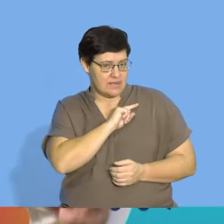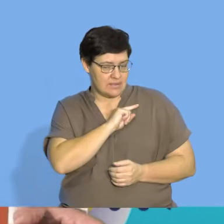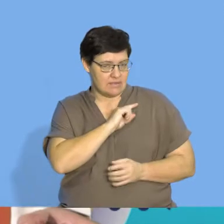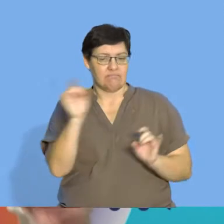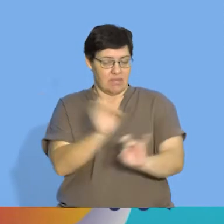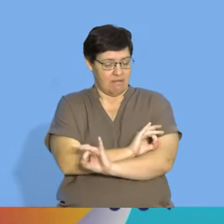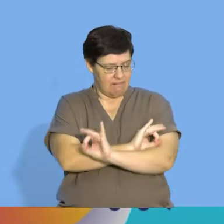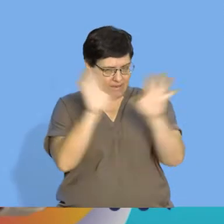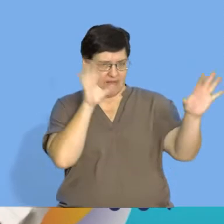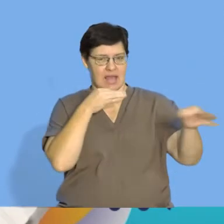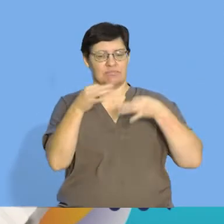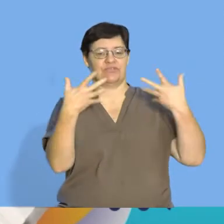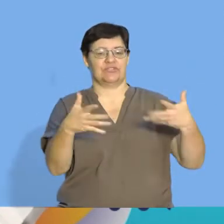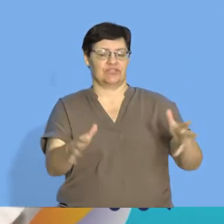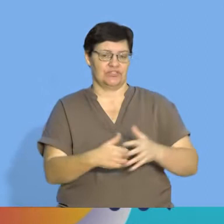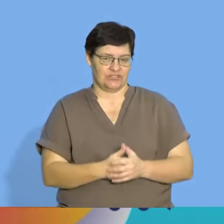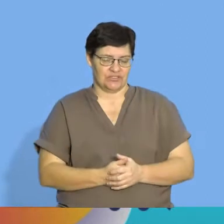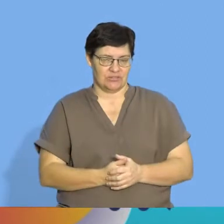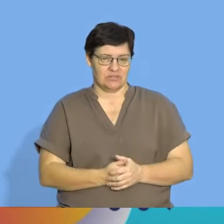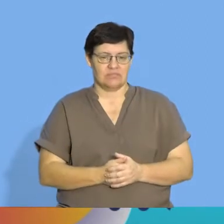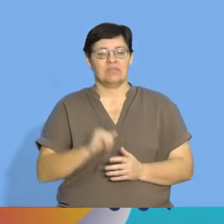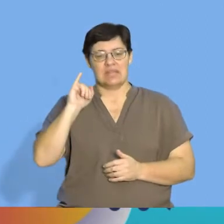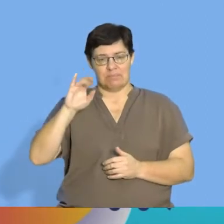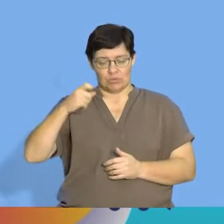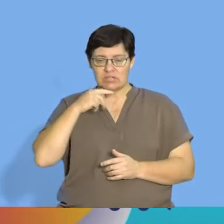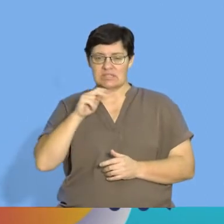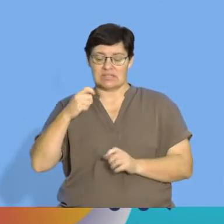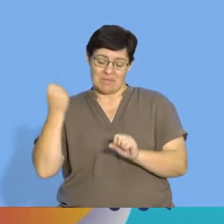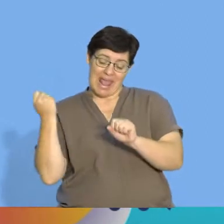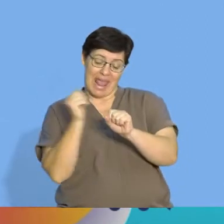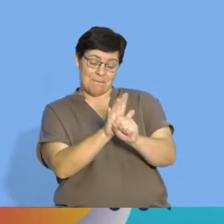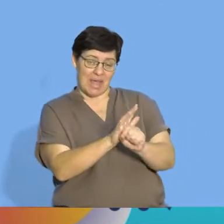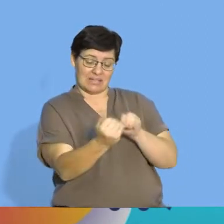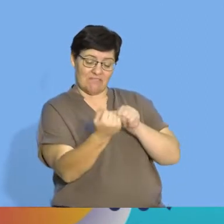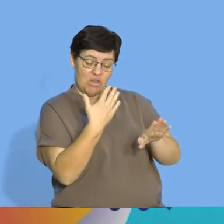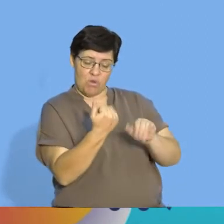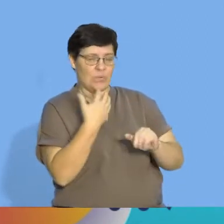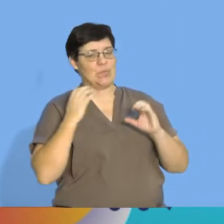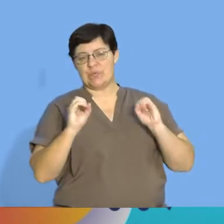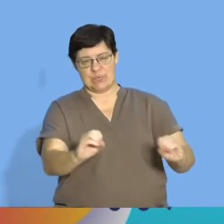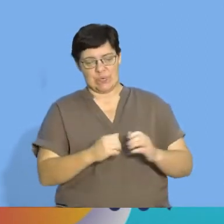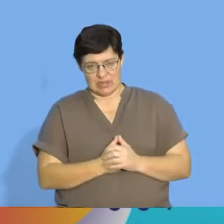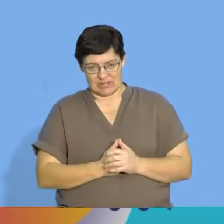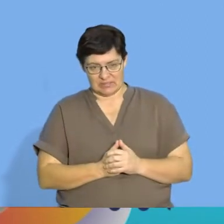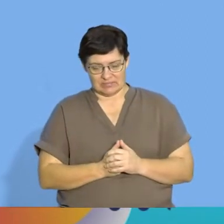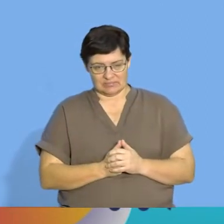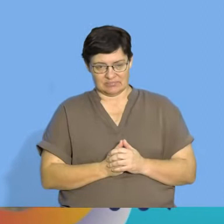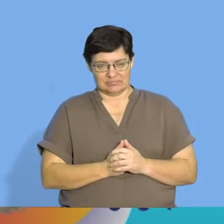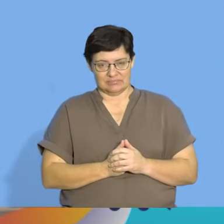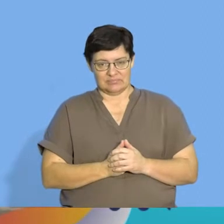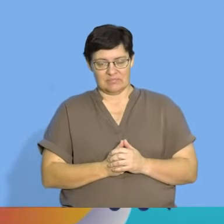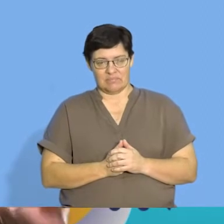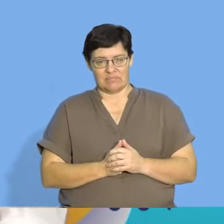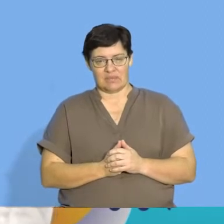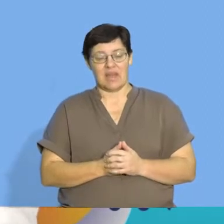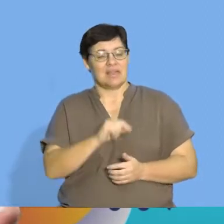the reason, we've made it very clear to you, is that it is an imputed expense. It's an expense that does not affect the